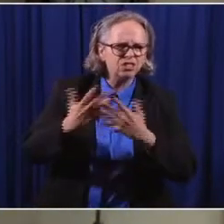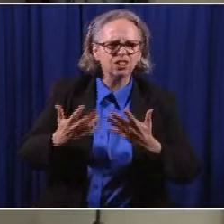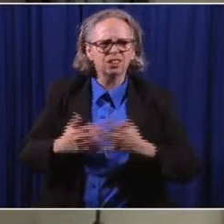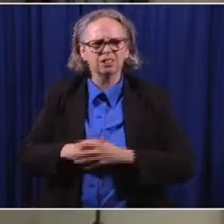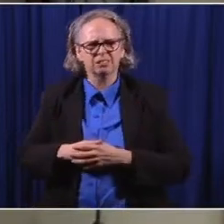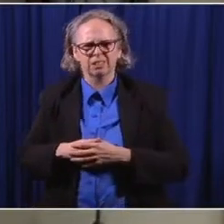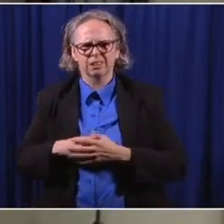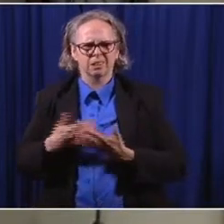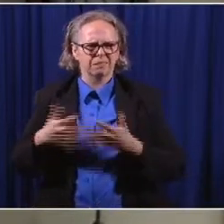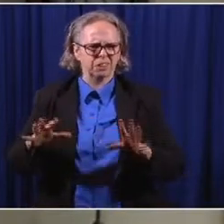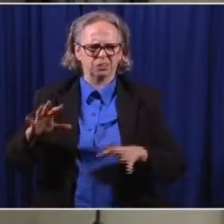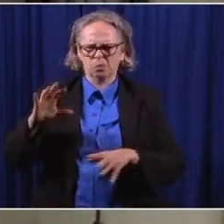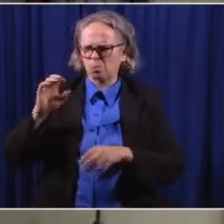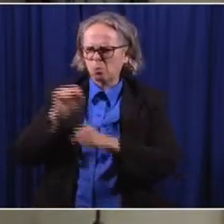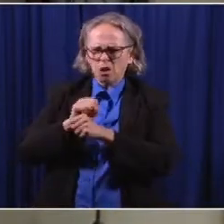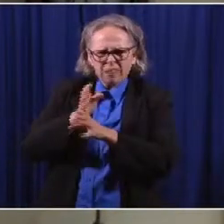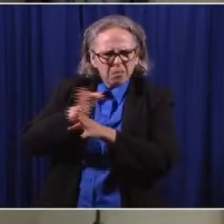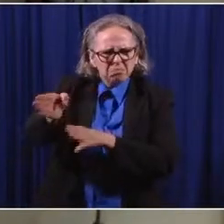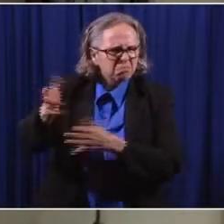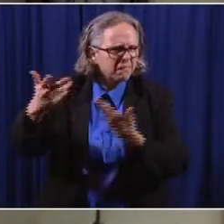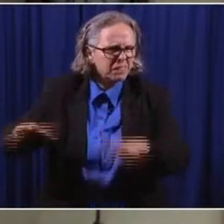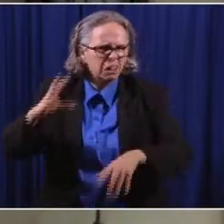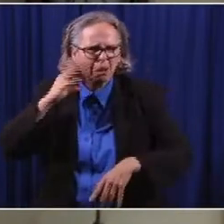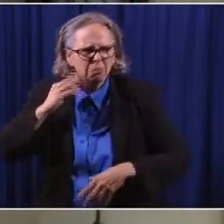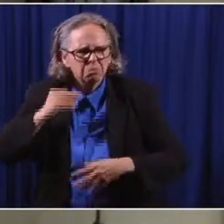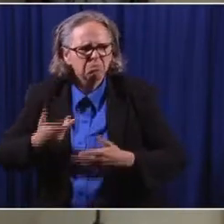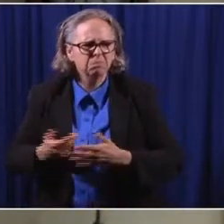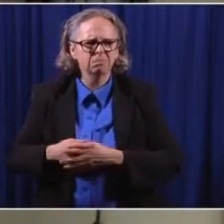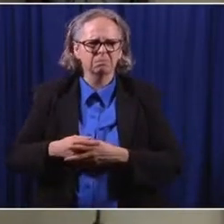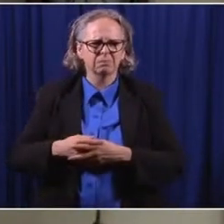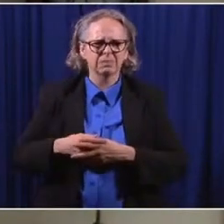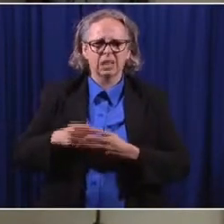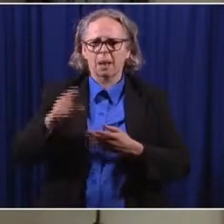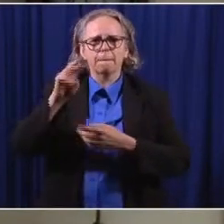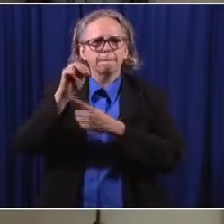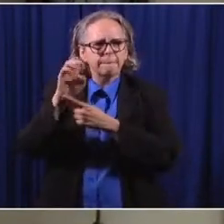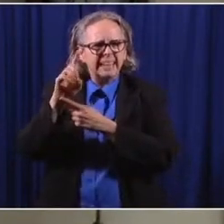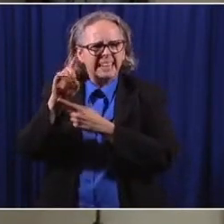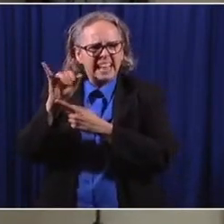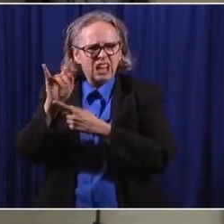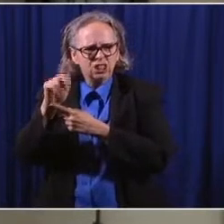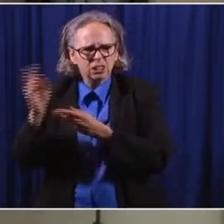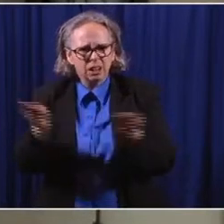awareness and remediation, suicide prevention, smoking